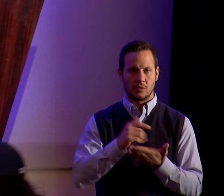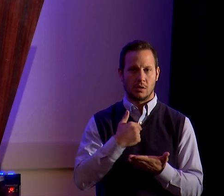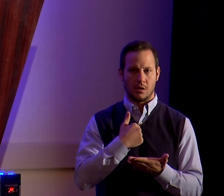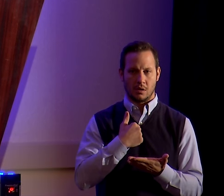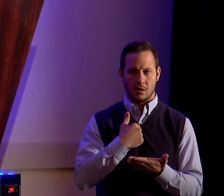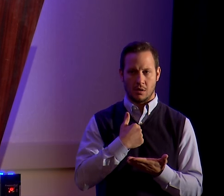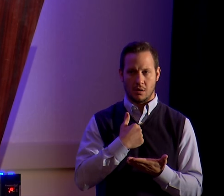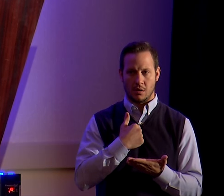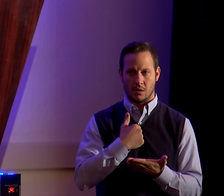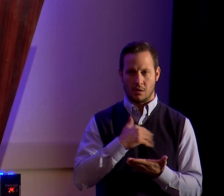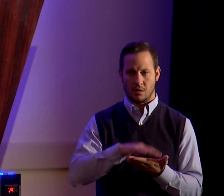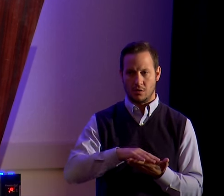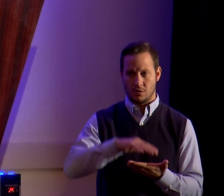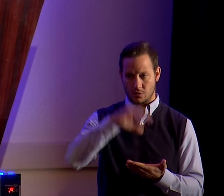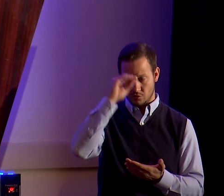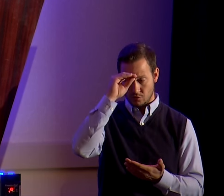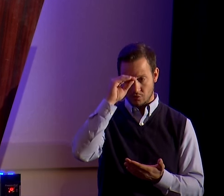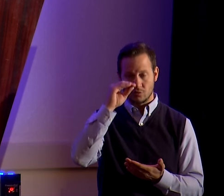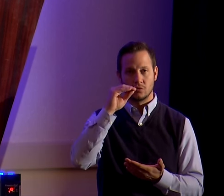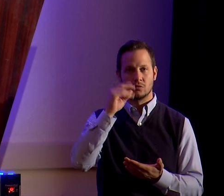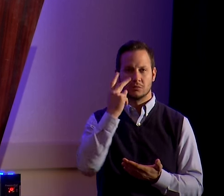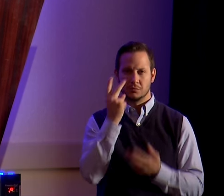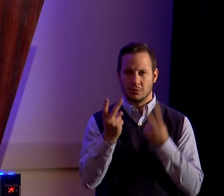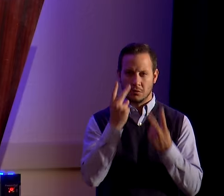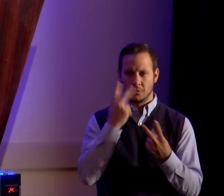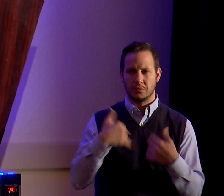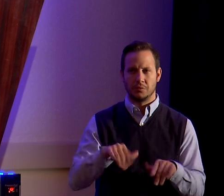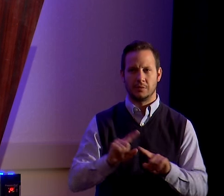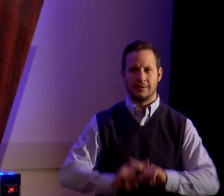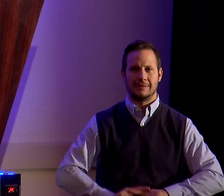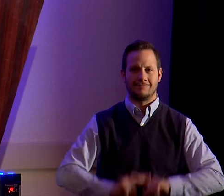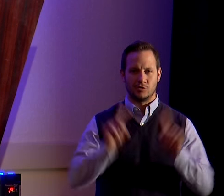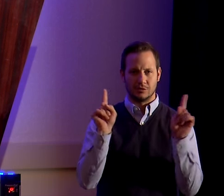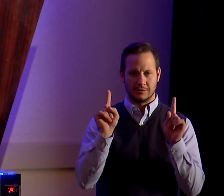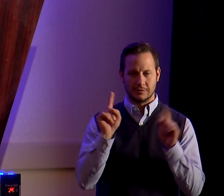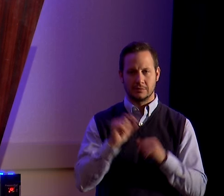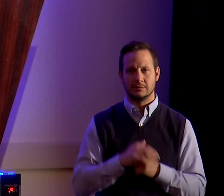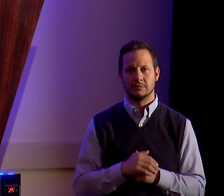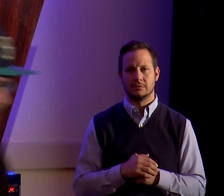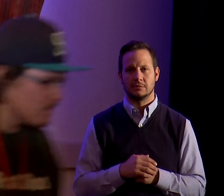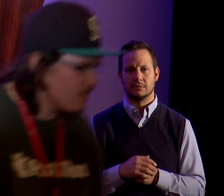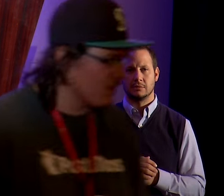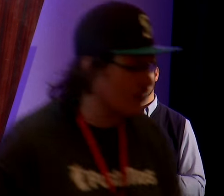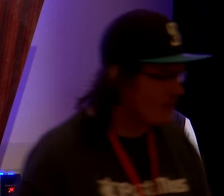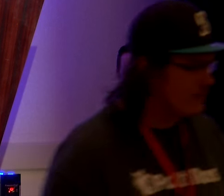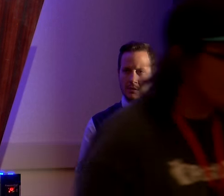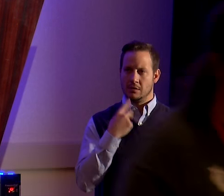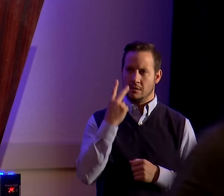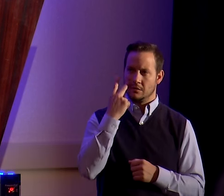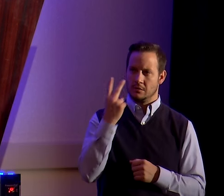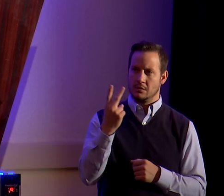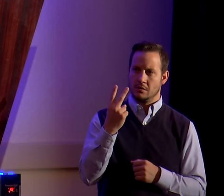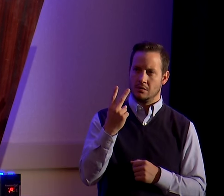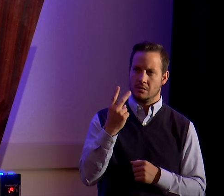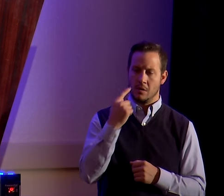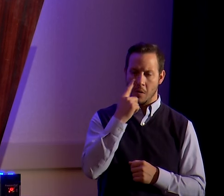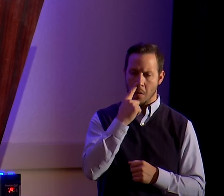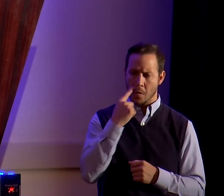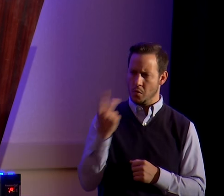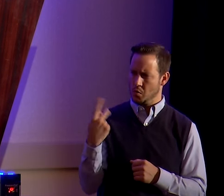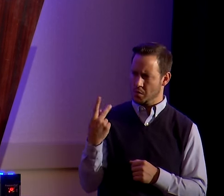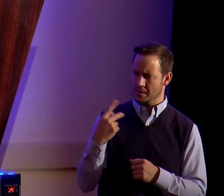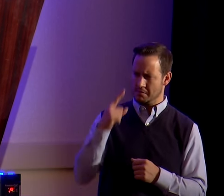saw sort of the difference. They said, wait a minute, you know, those guys and we believe in the same